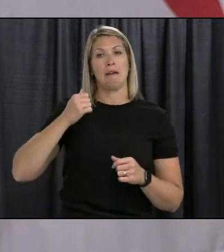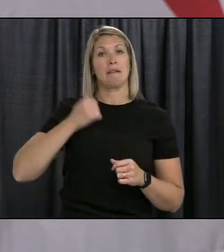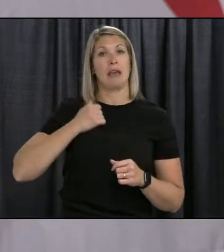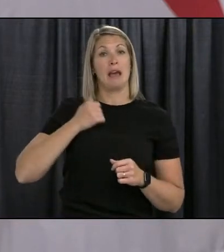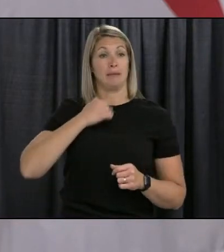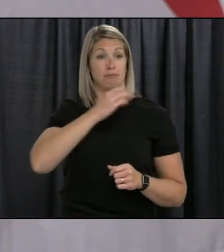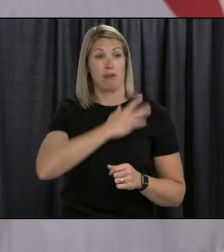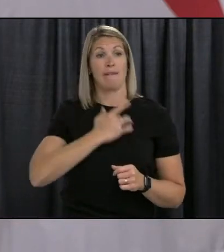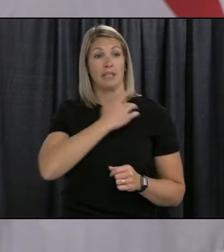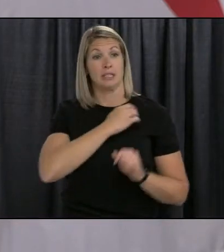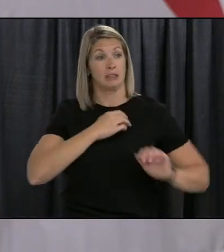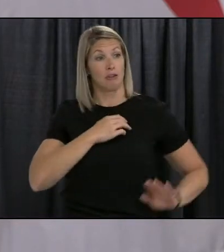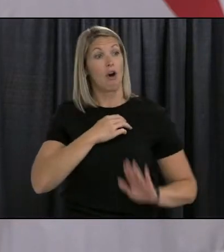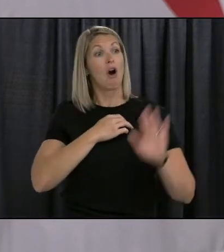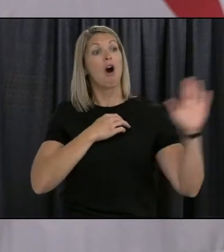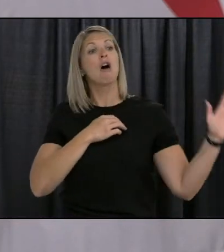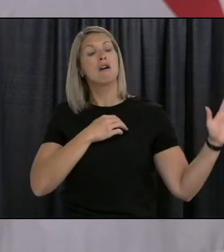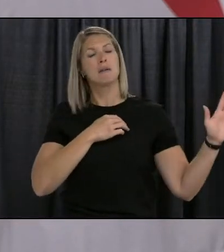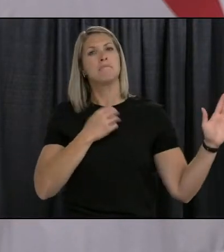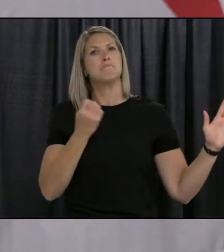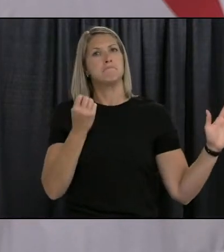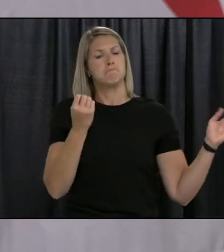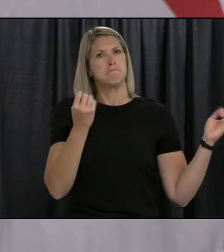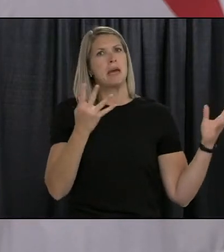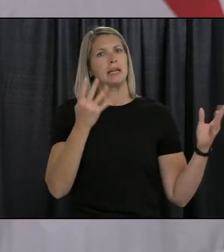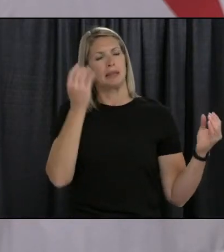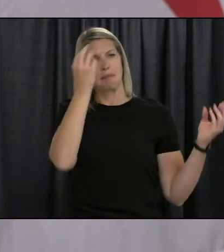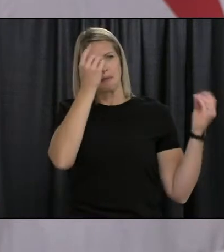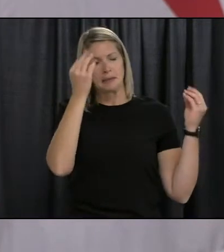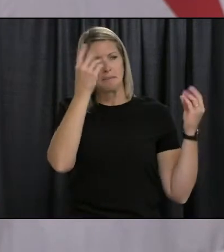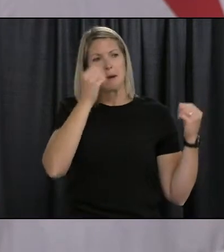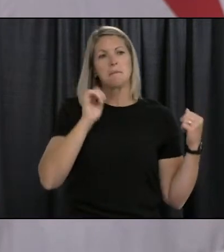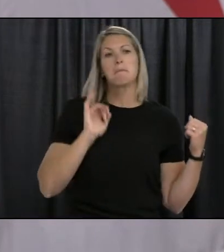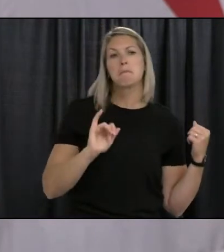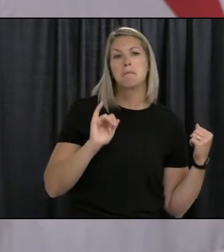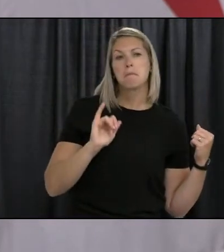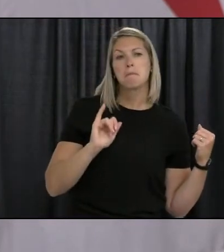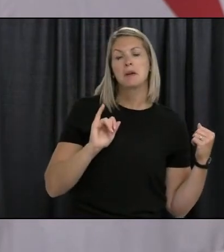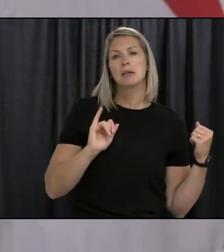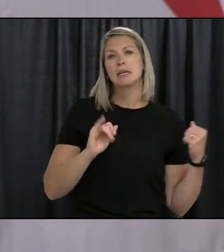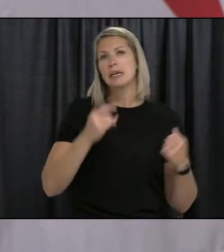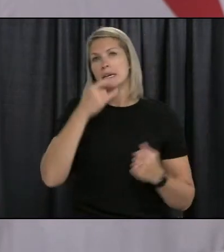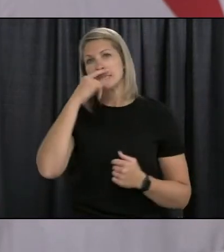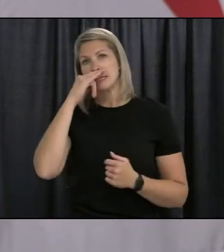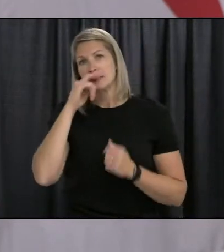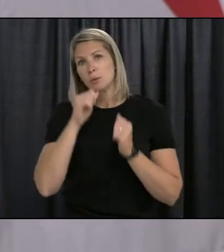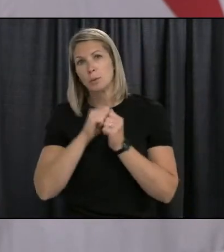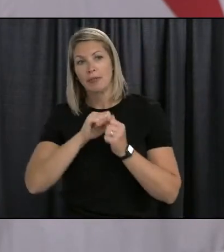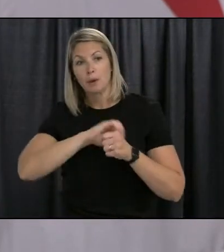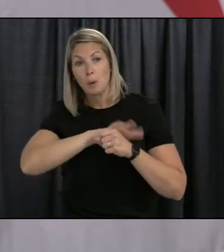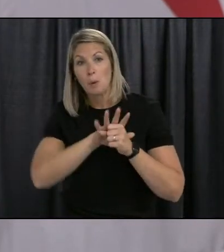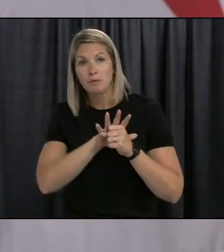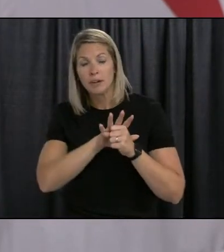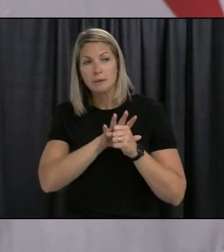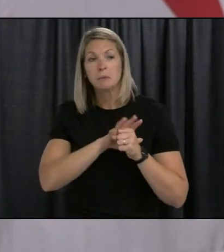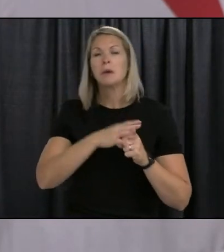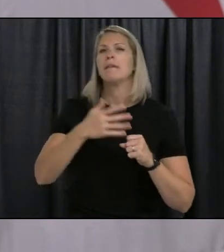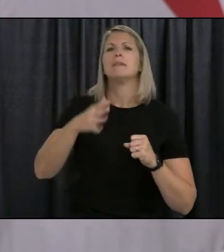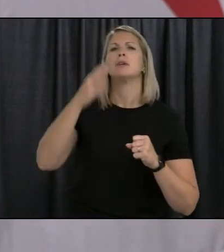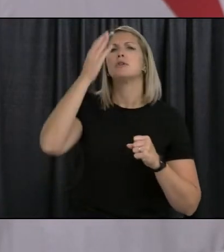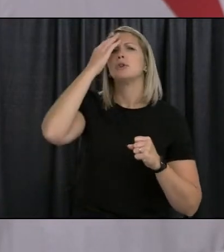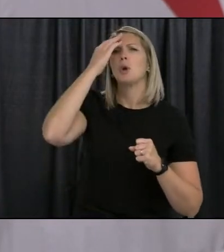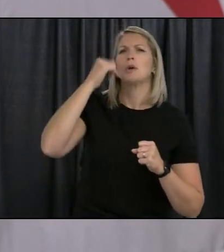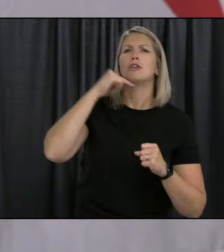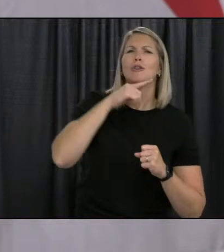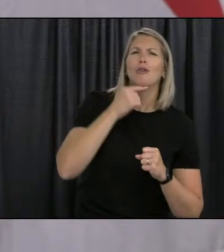gone back to school and we see more of what symptoms are presenting in children with COVID, because up until this point, we haven't